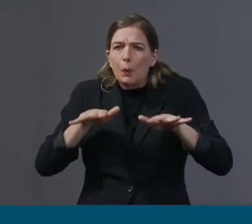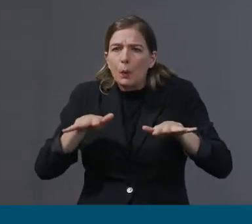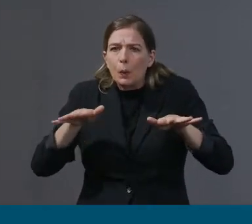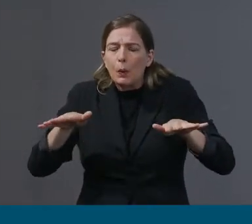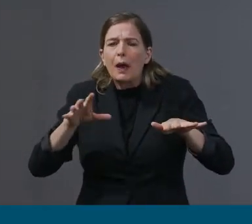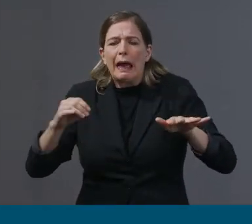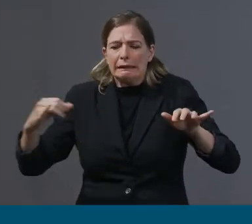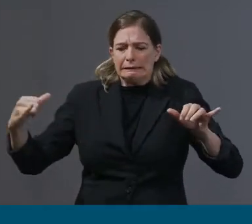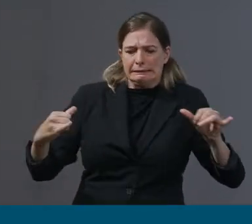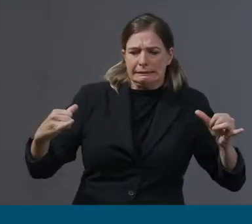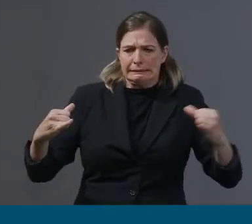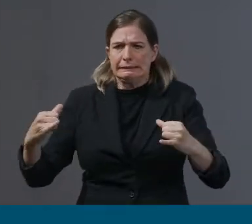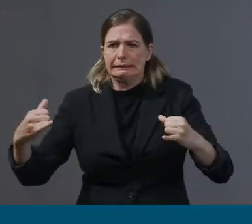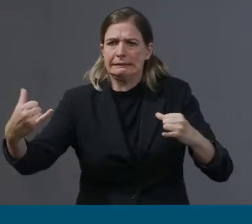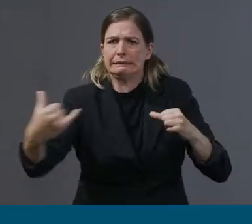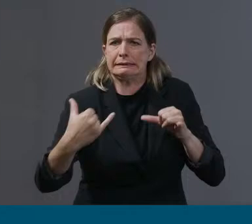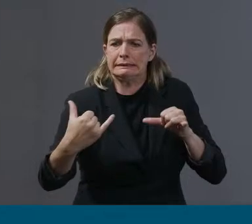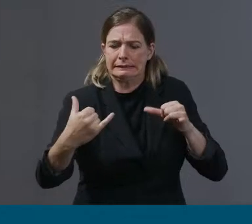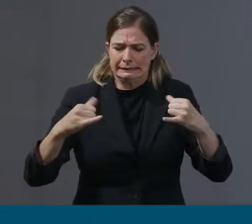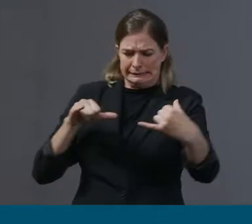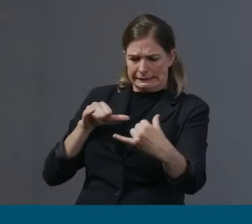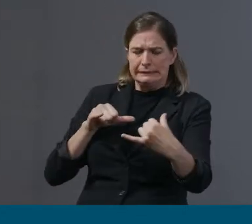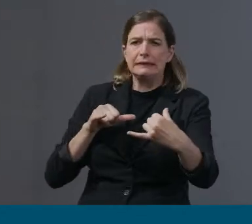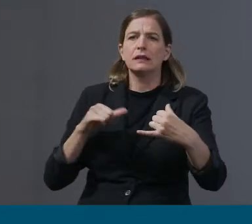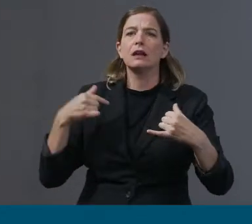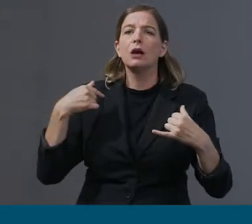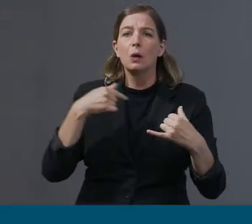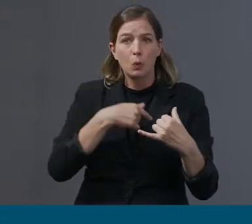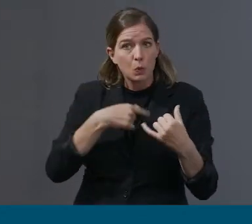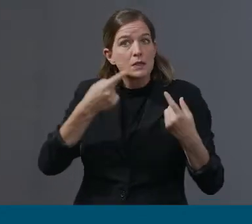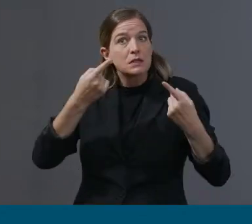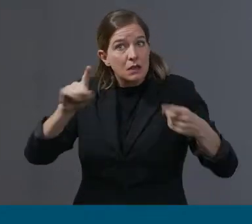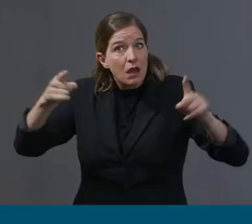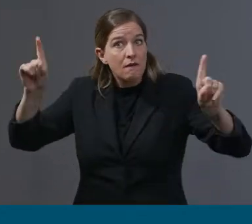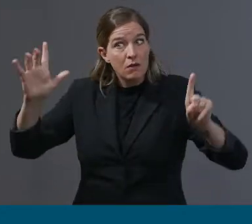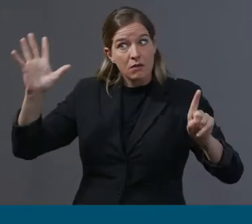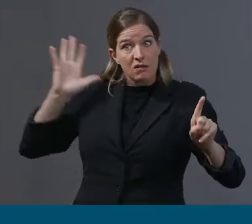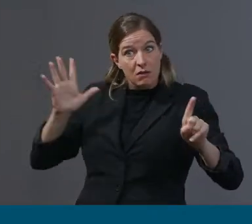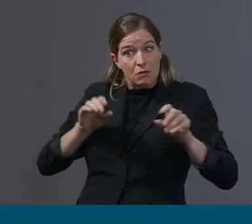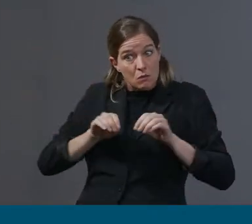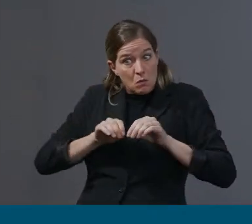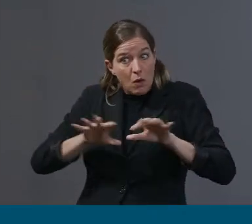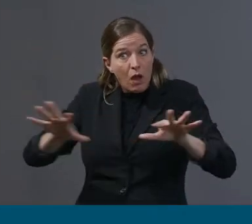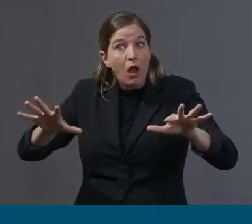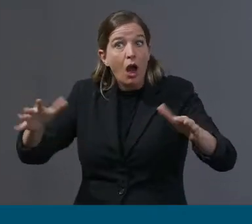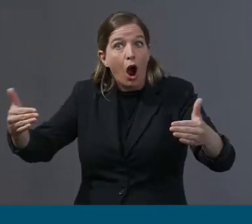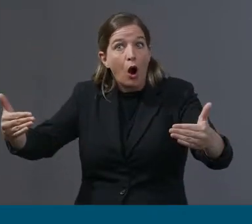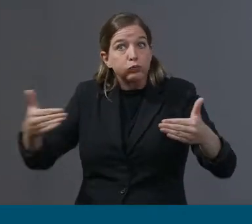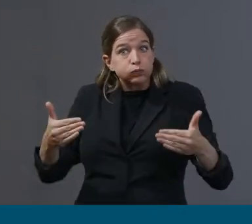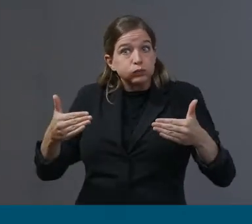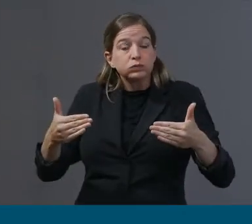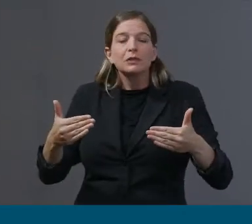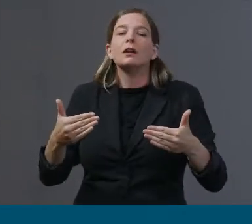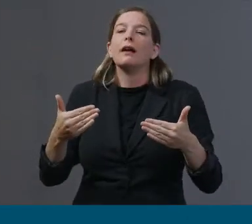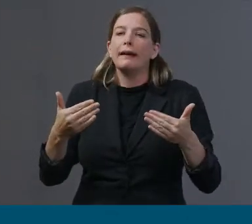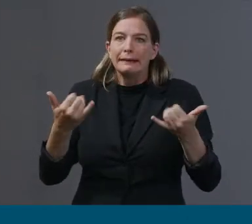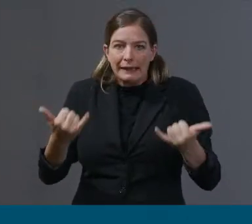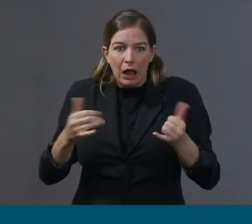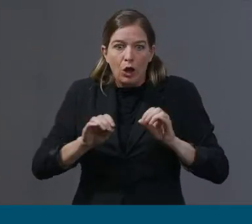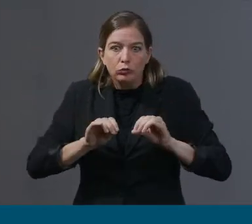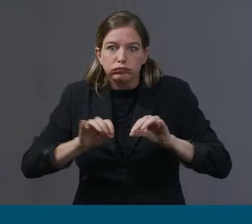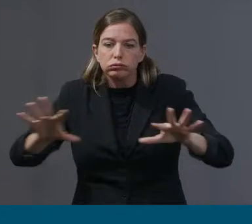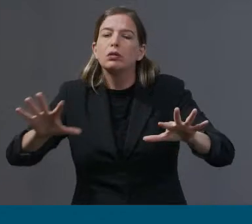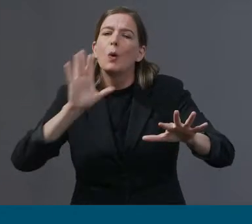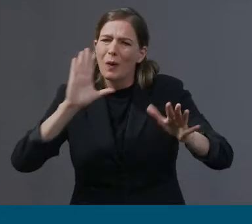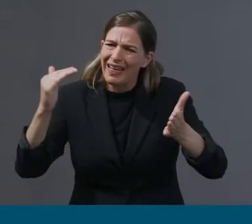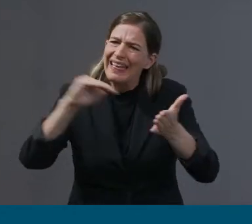of COVID-19 in the past. We're going to successfully slow COVID-19 again.